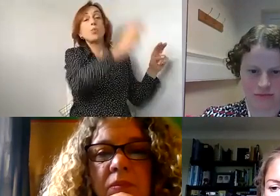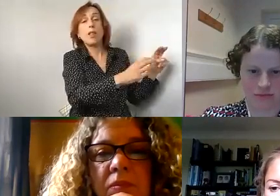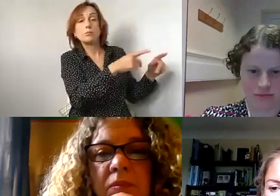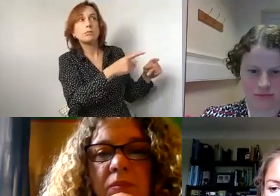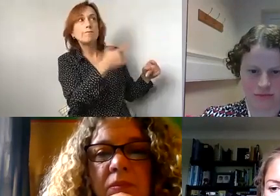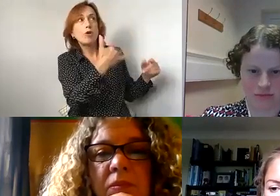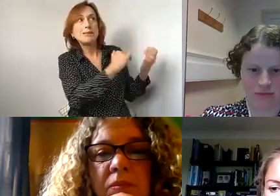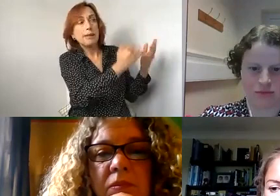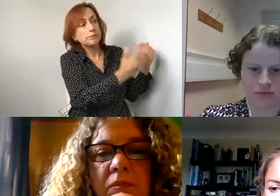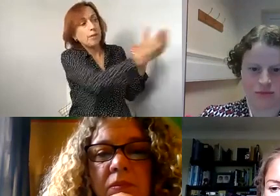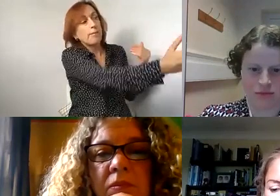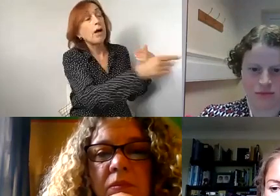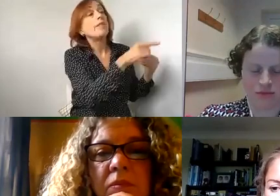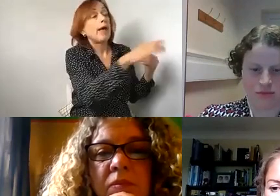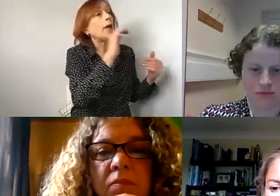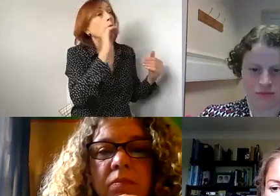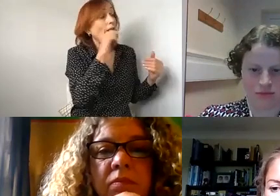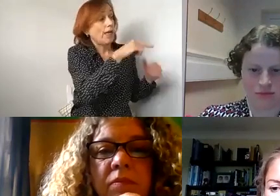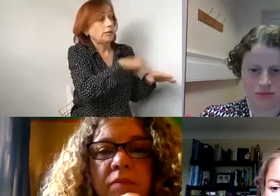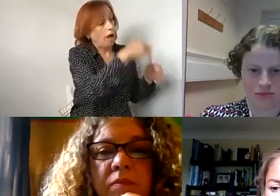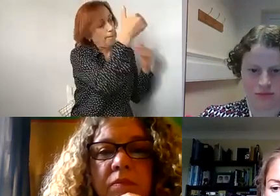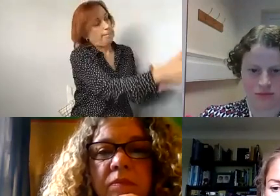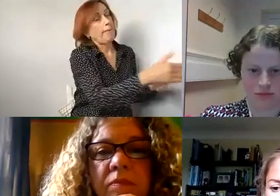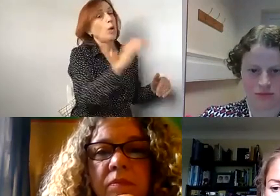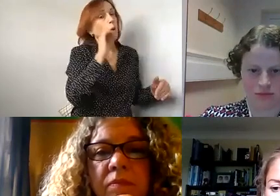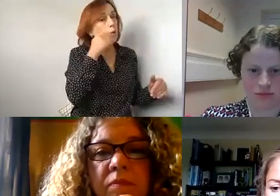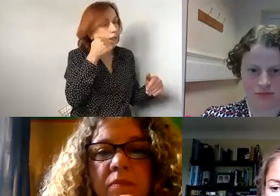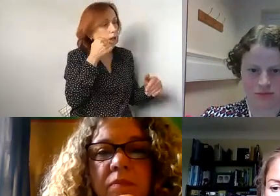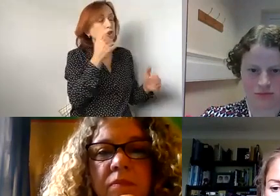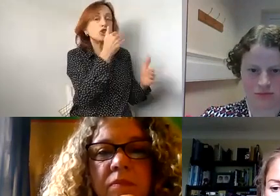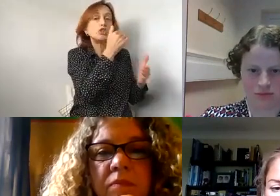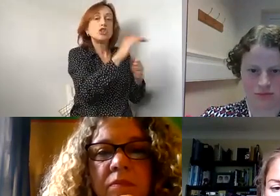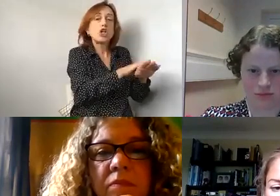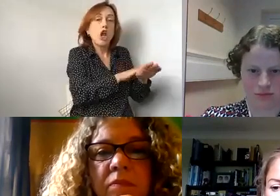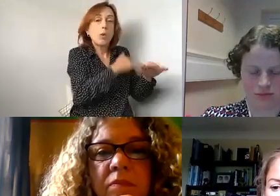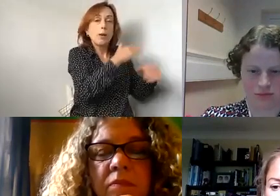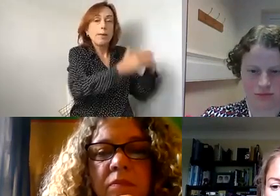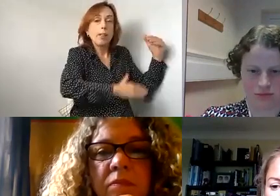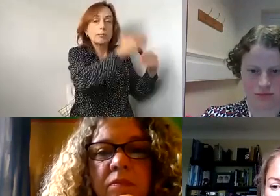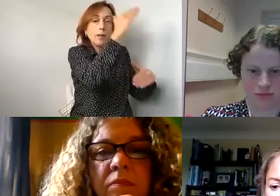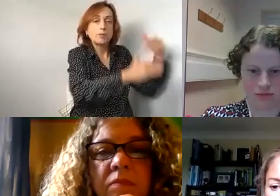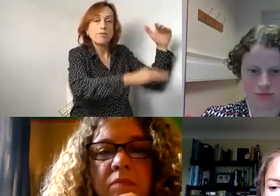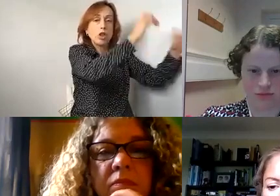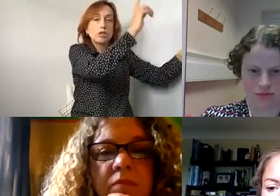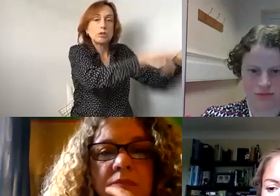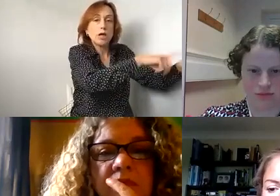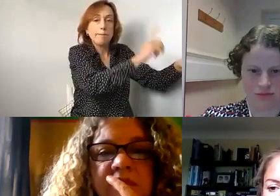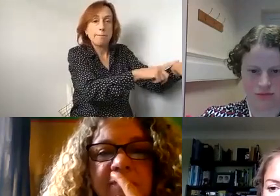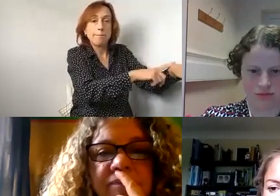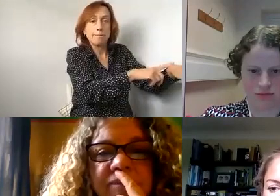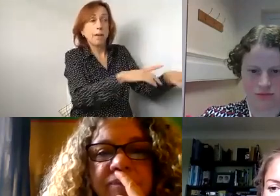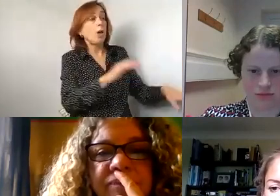to move schools from where they are now to the full reopening, that there actually won't be punitive fines